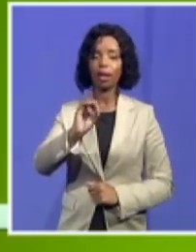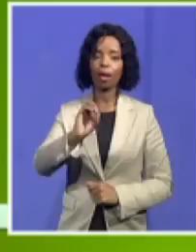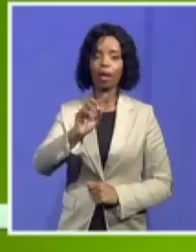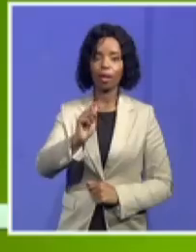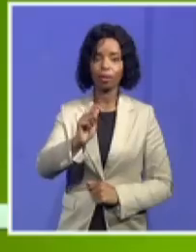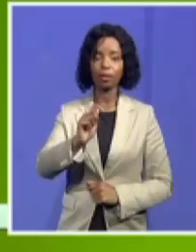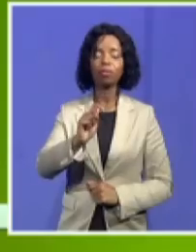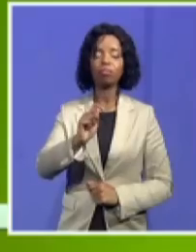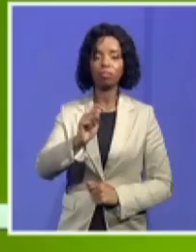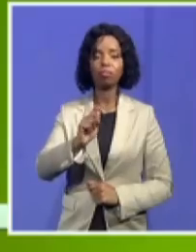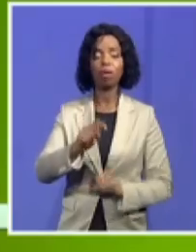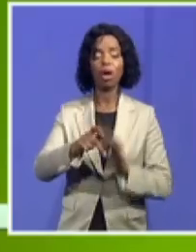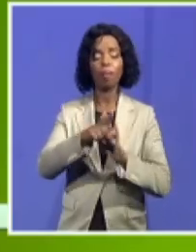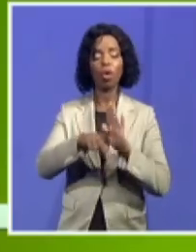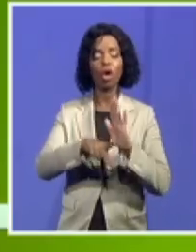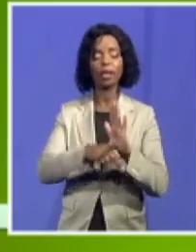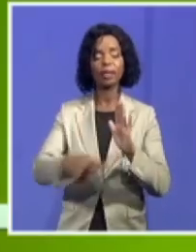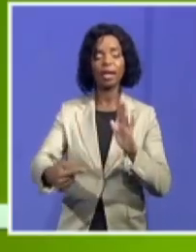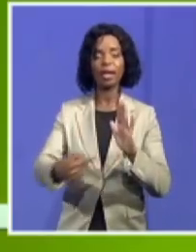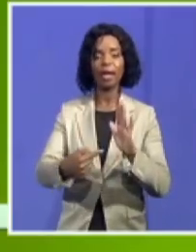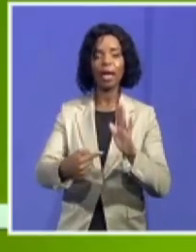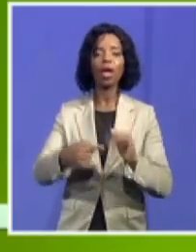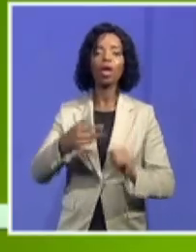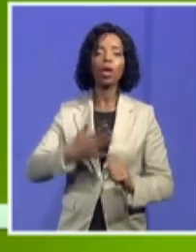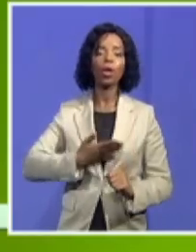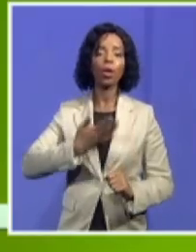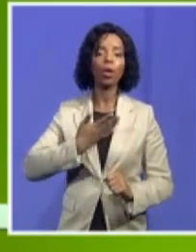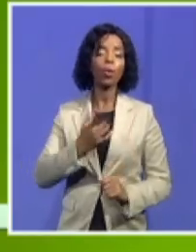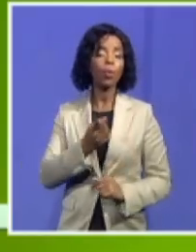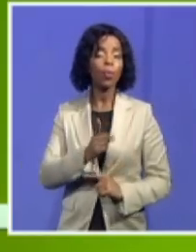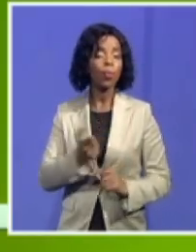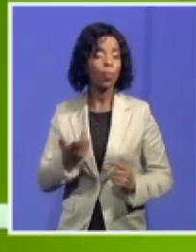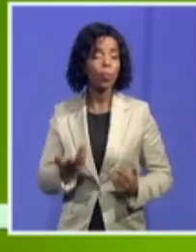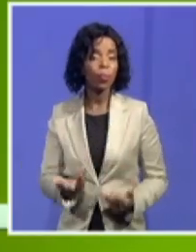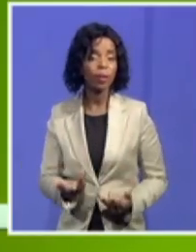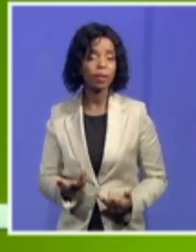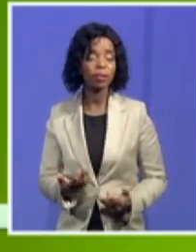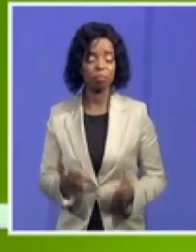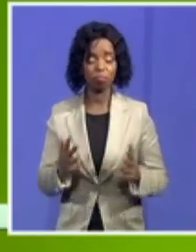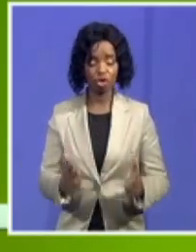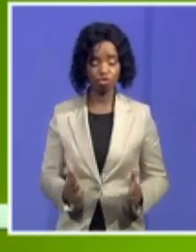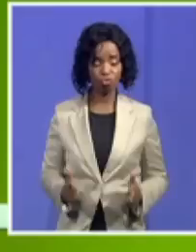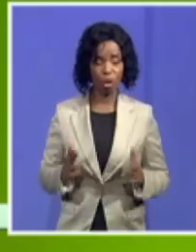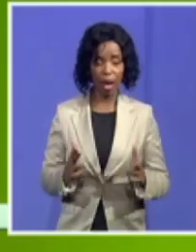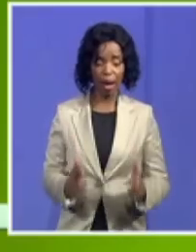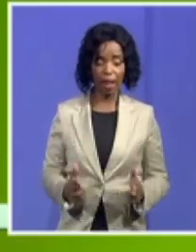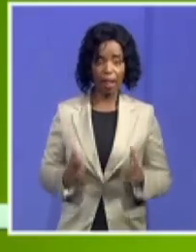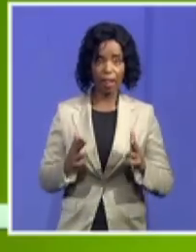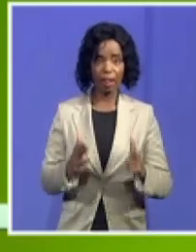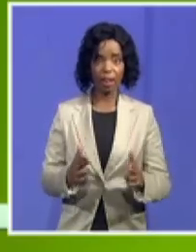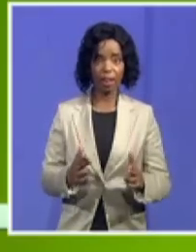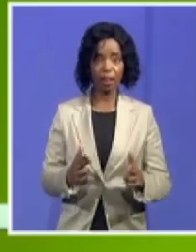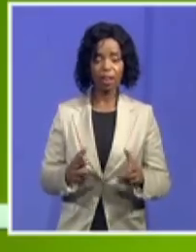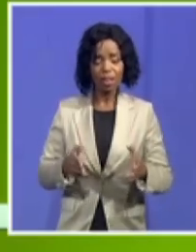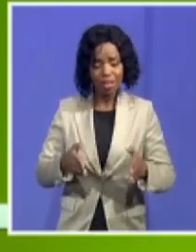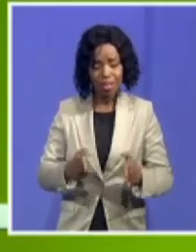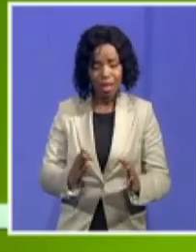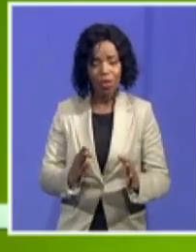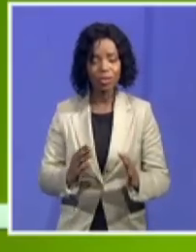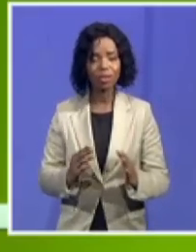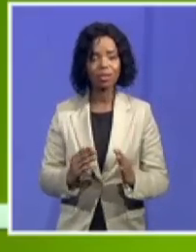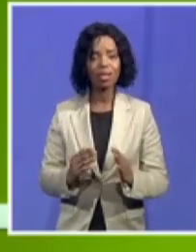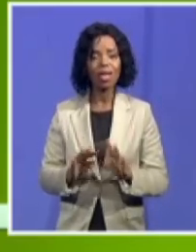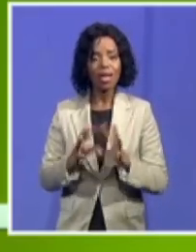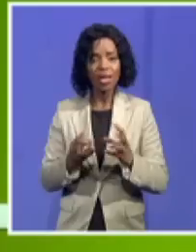outlines our plans to revitalize rail infrastructure and to enable